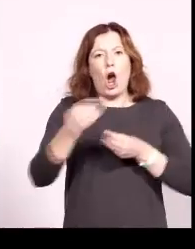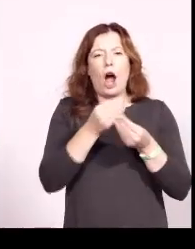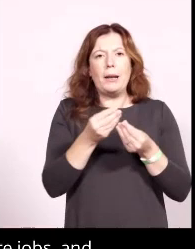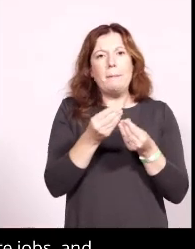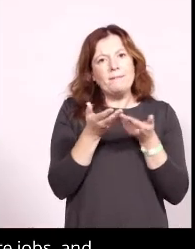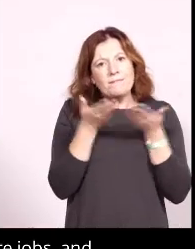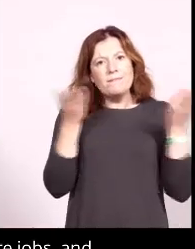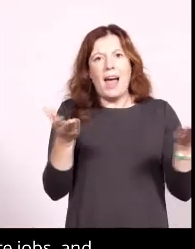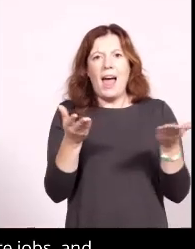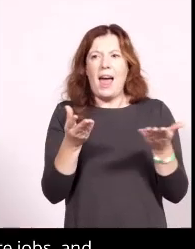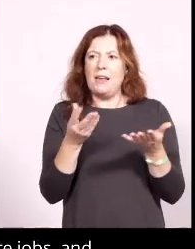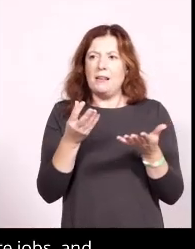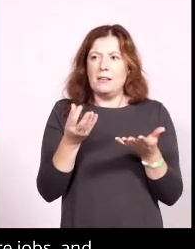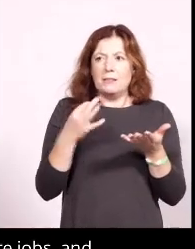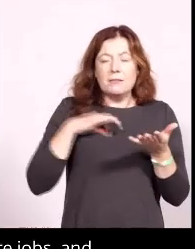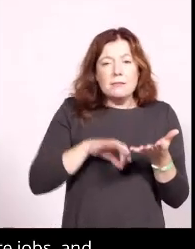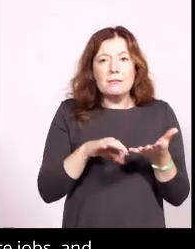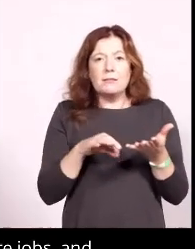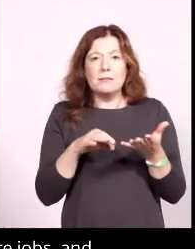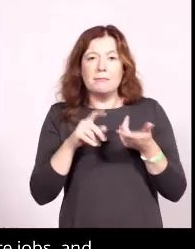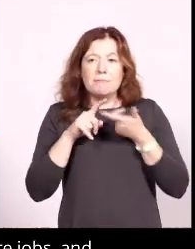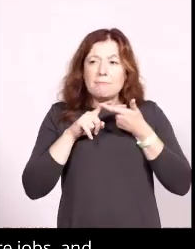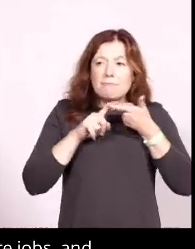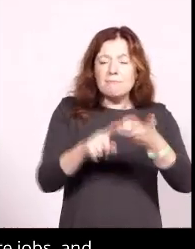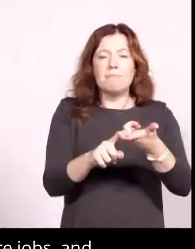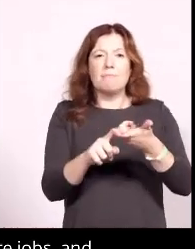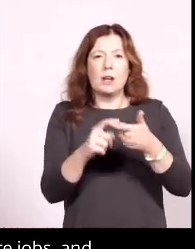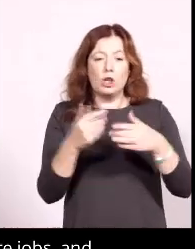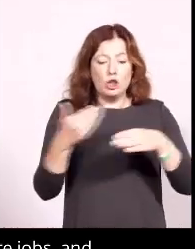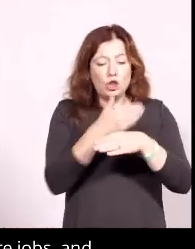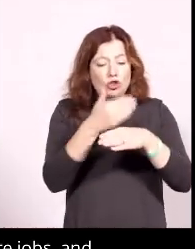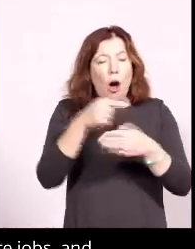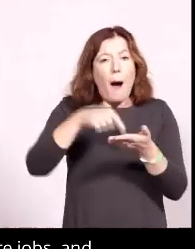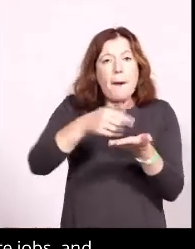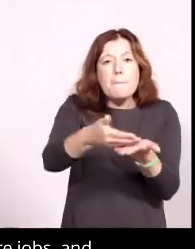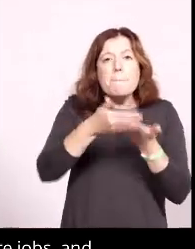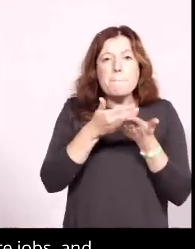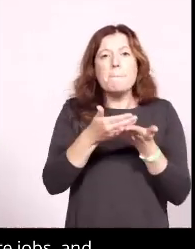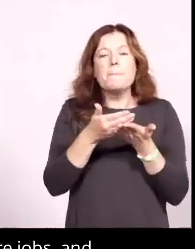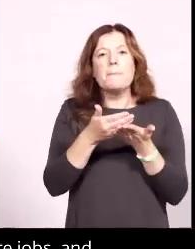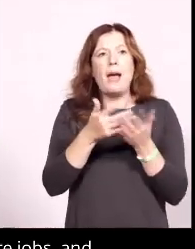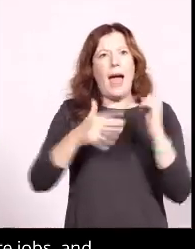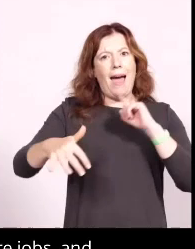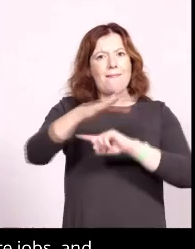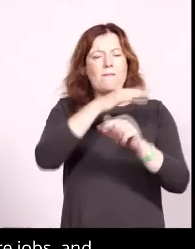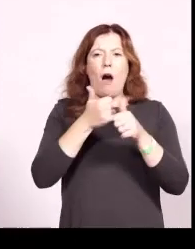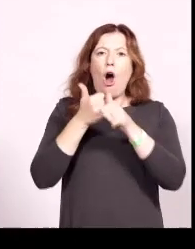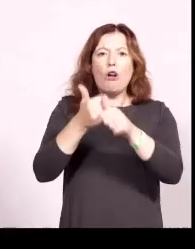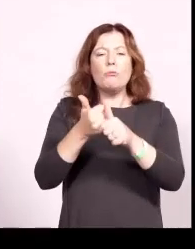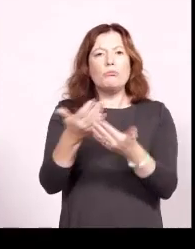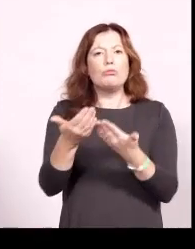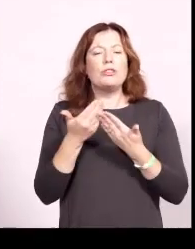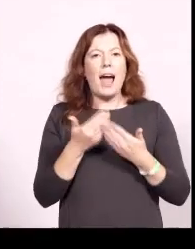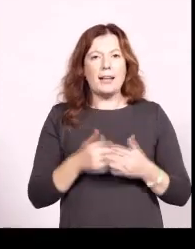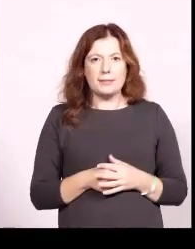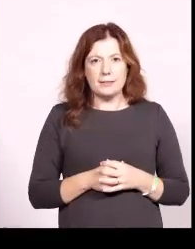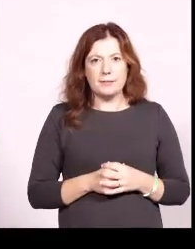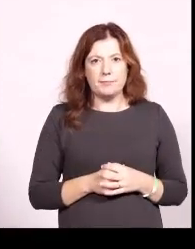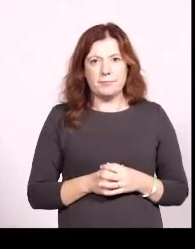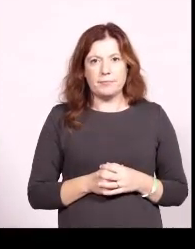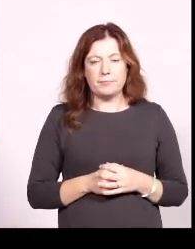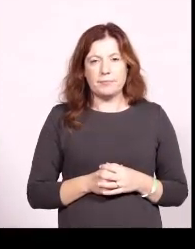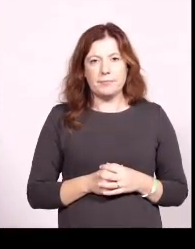ownership, embeds sustainability, creates good, secure jobs and protects the environment.